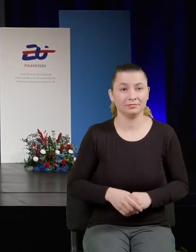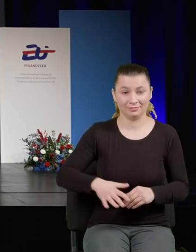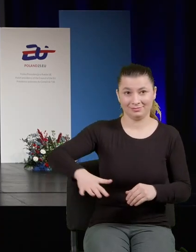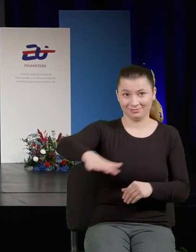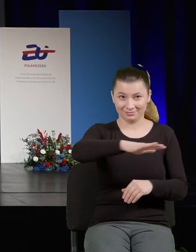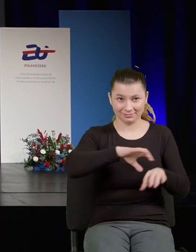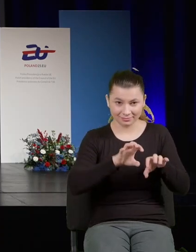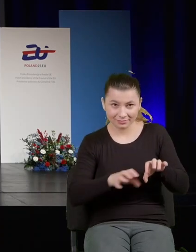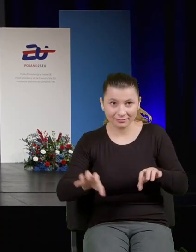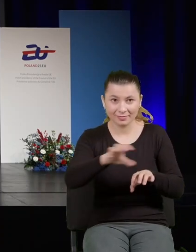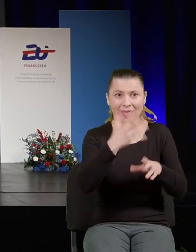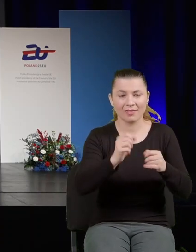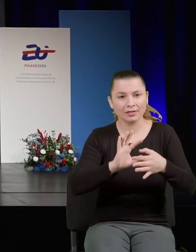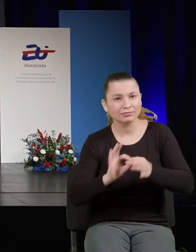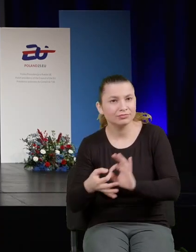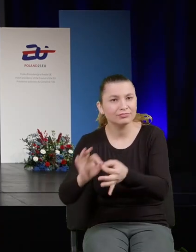Thank you.